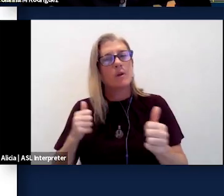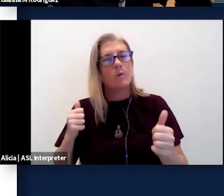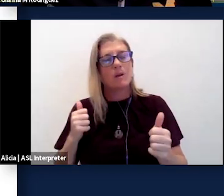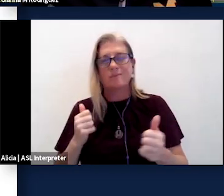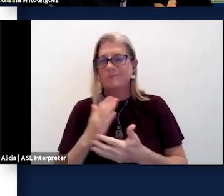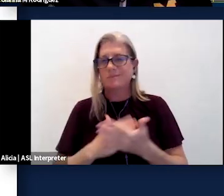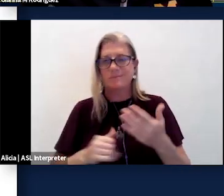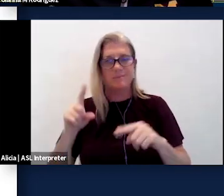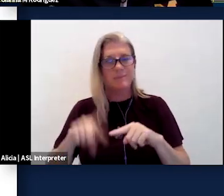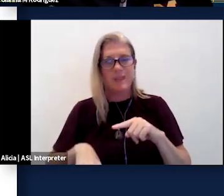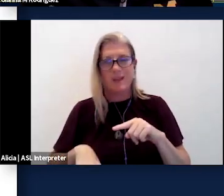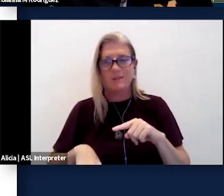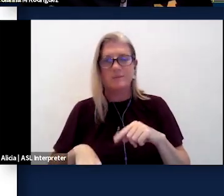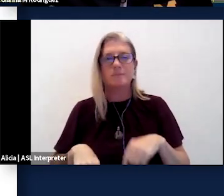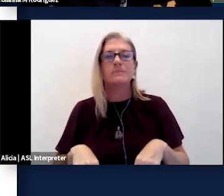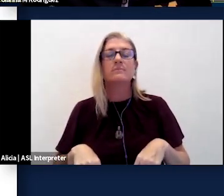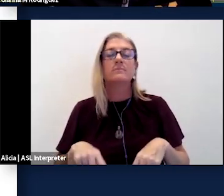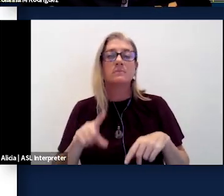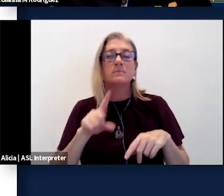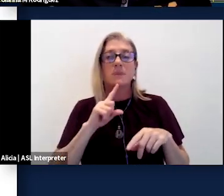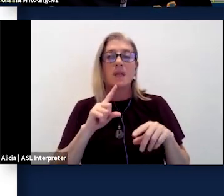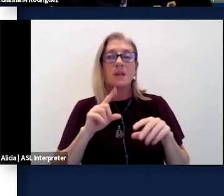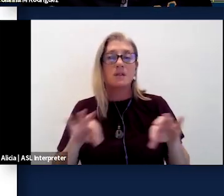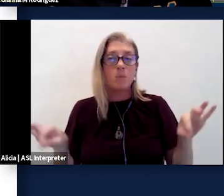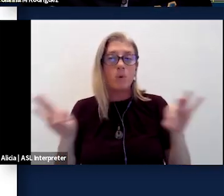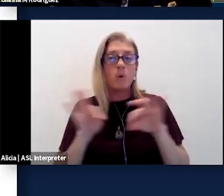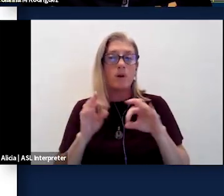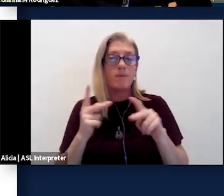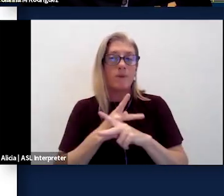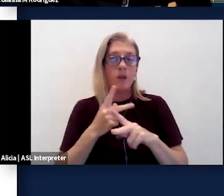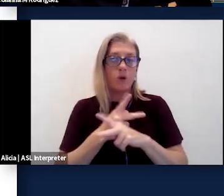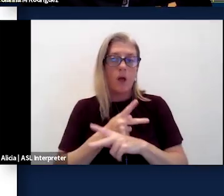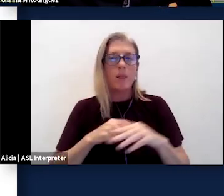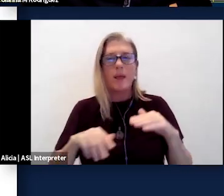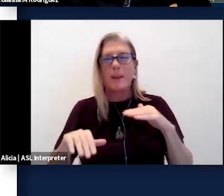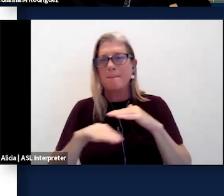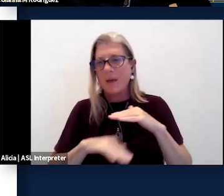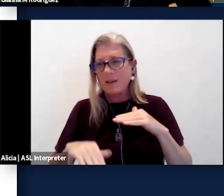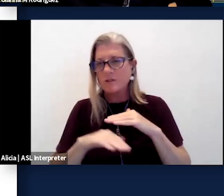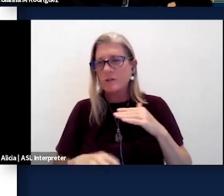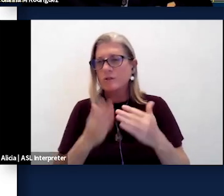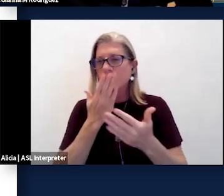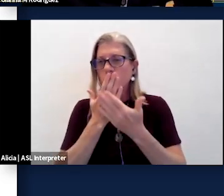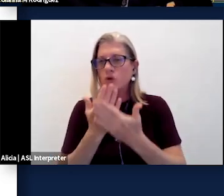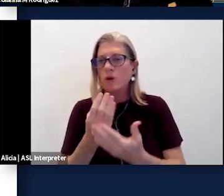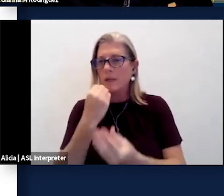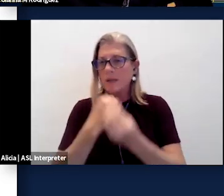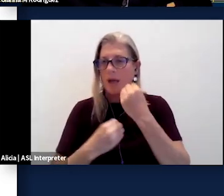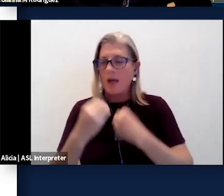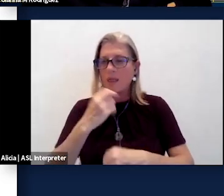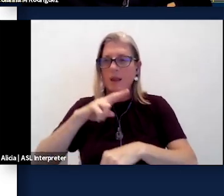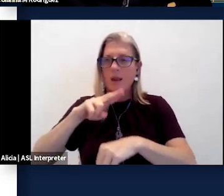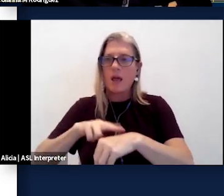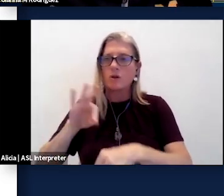we can't. And then important to hit the basics, such as like good diet with good natural fibers and